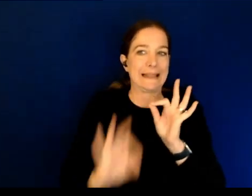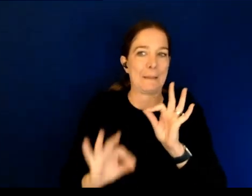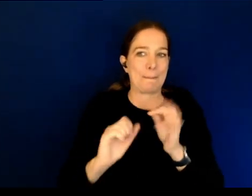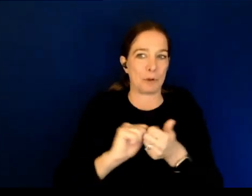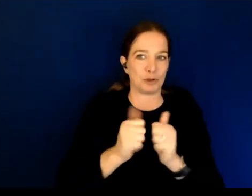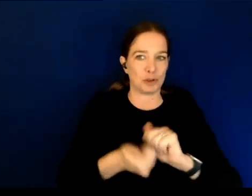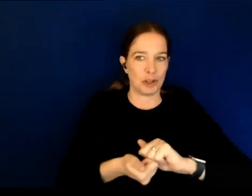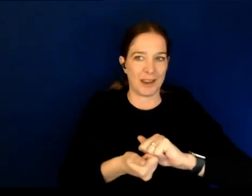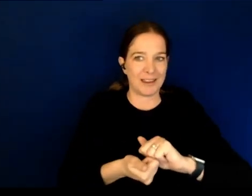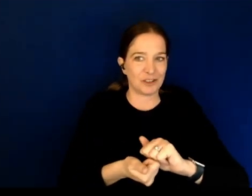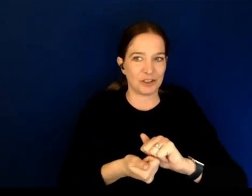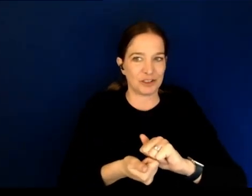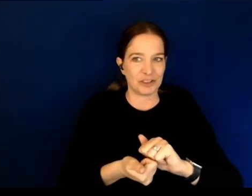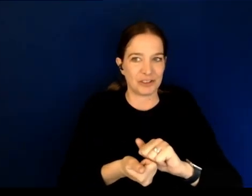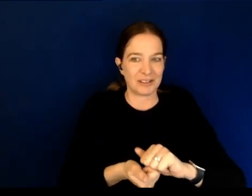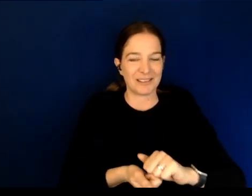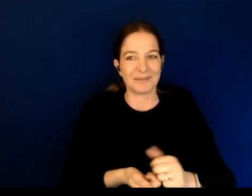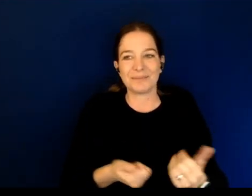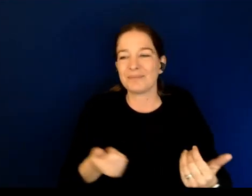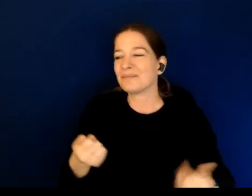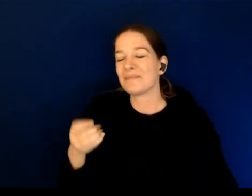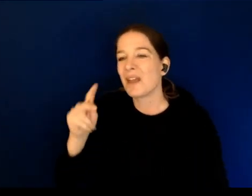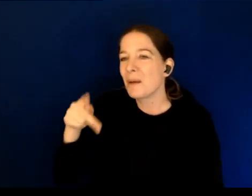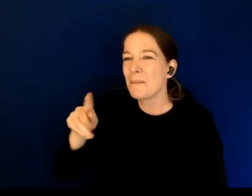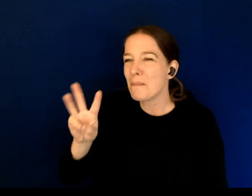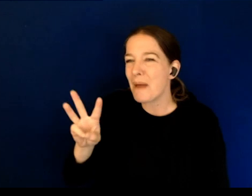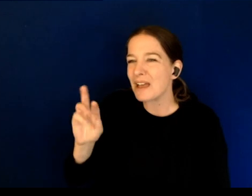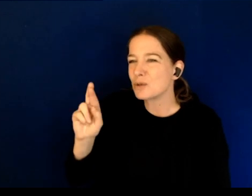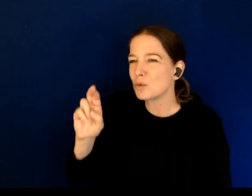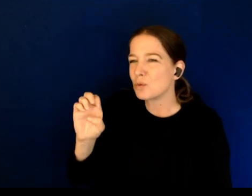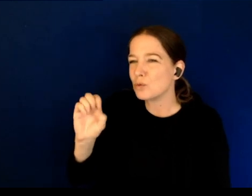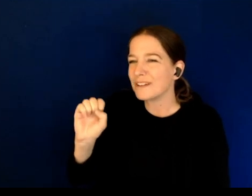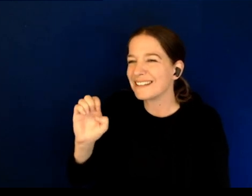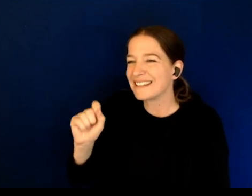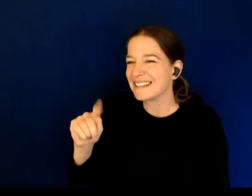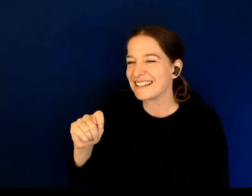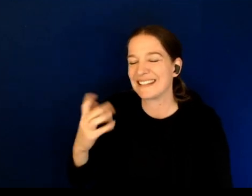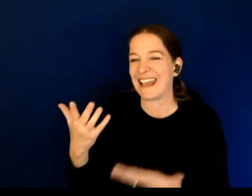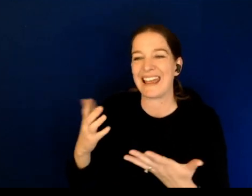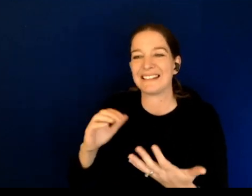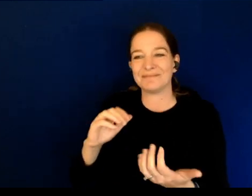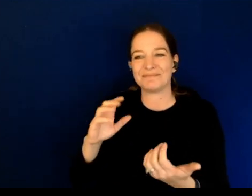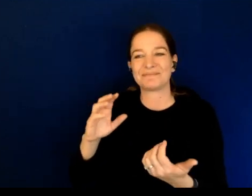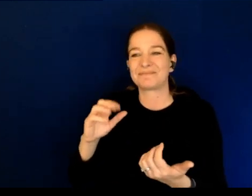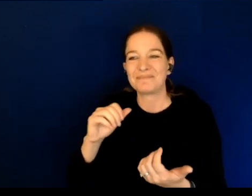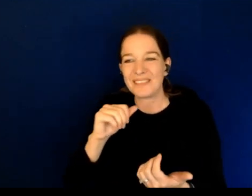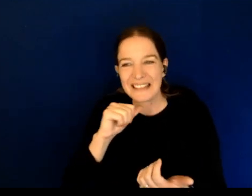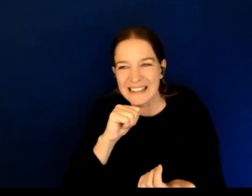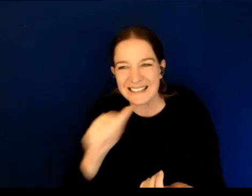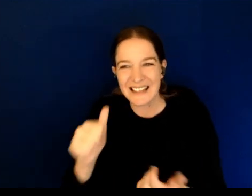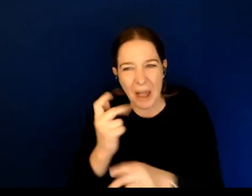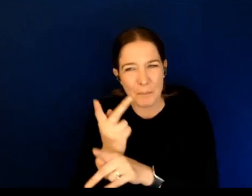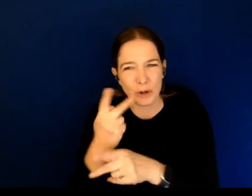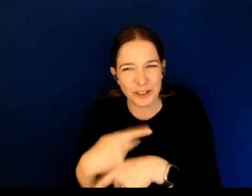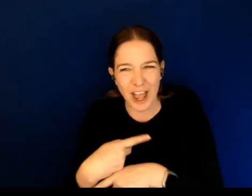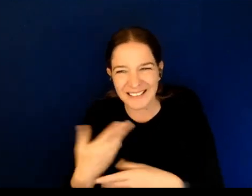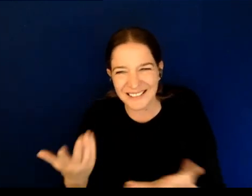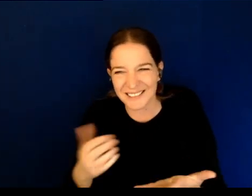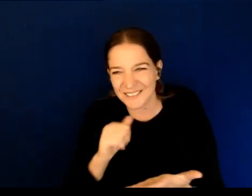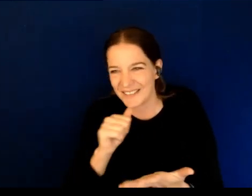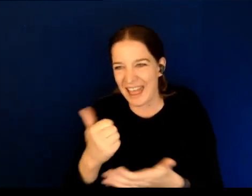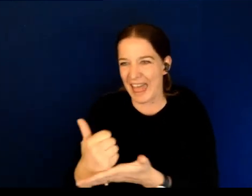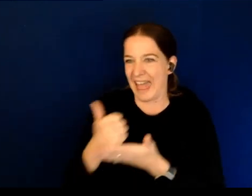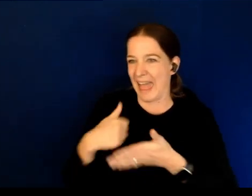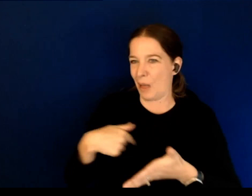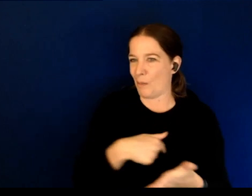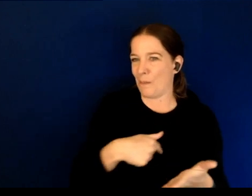Periodic password resets have become counterproductive. And this practice provides a false